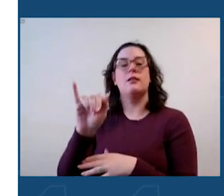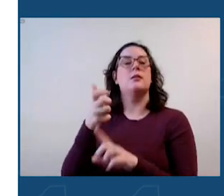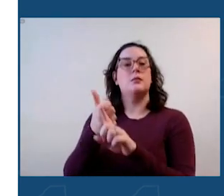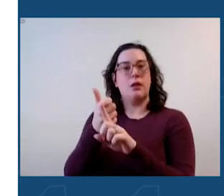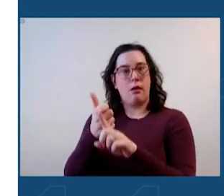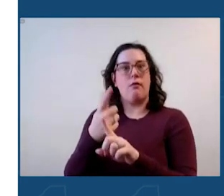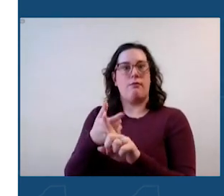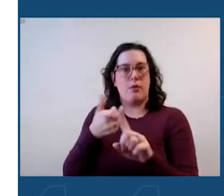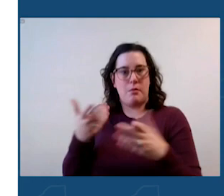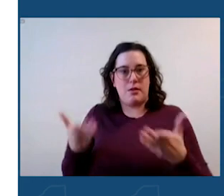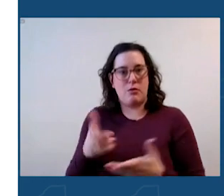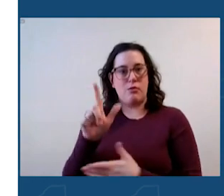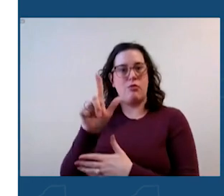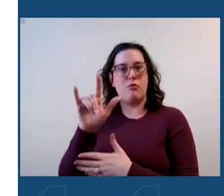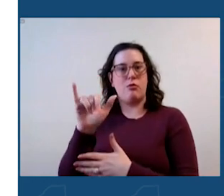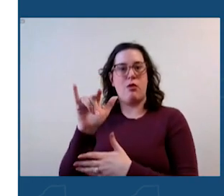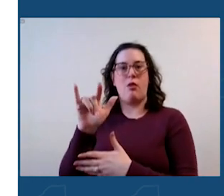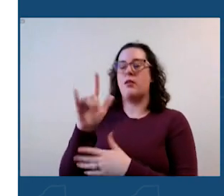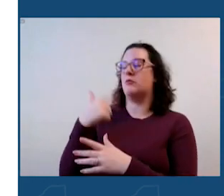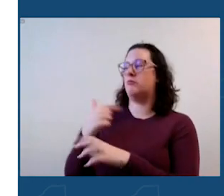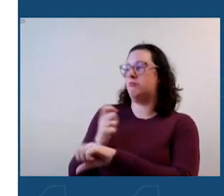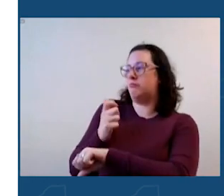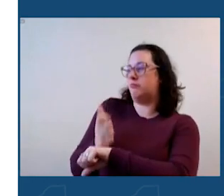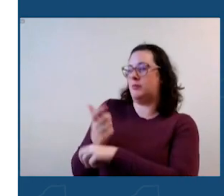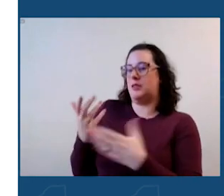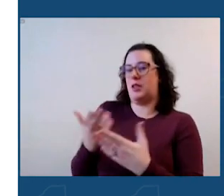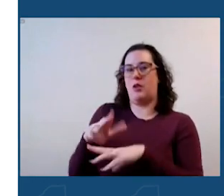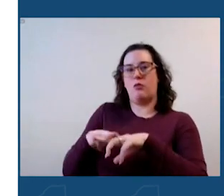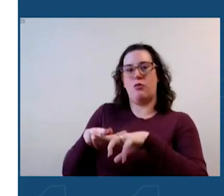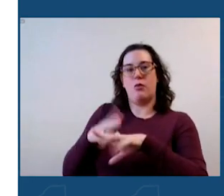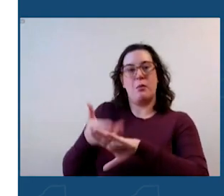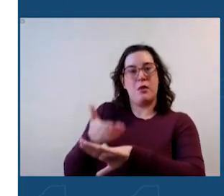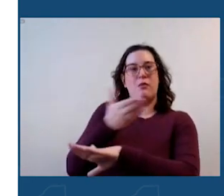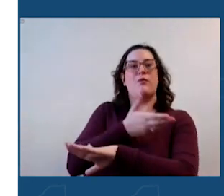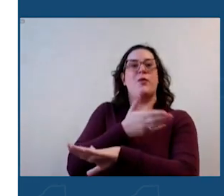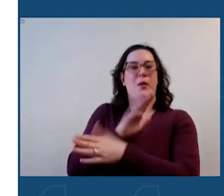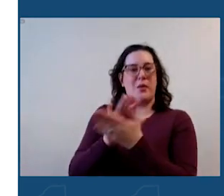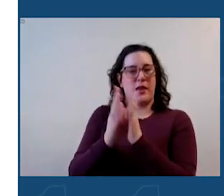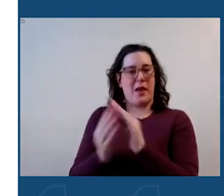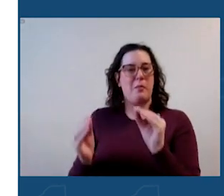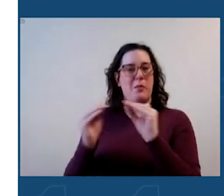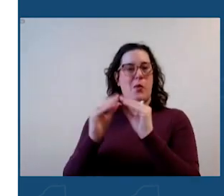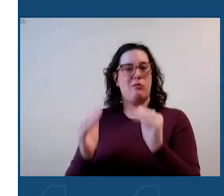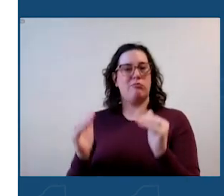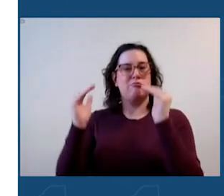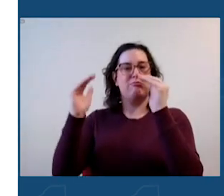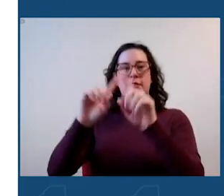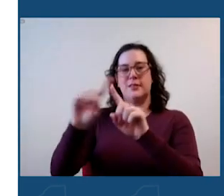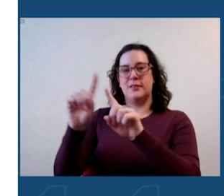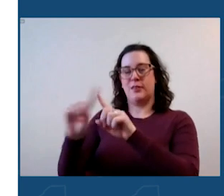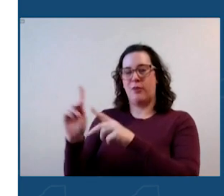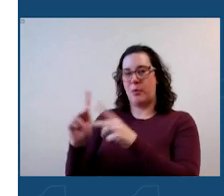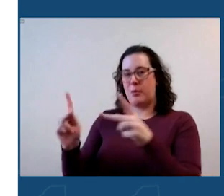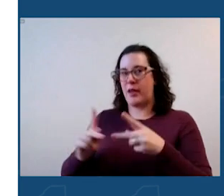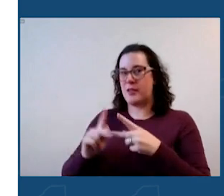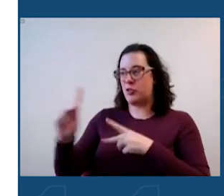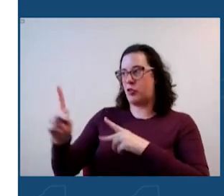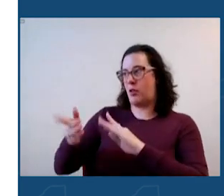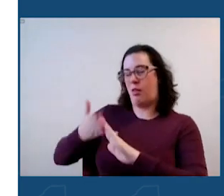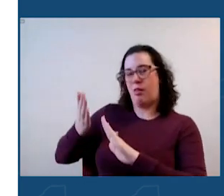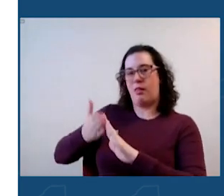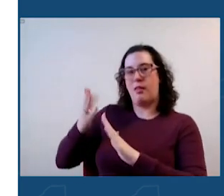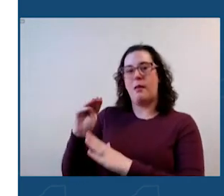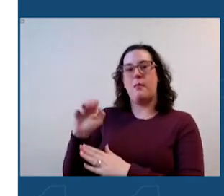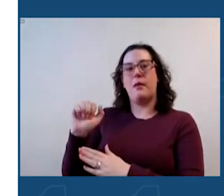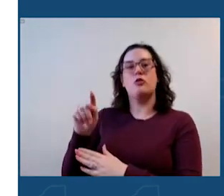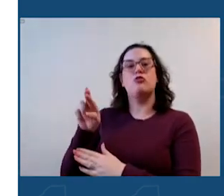played senior roles at the Long Island Railroad before she went on to play senior roles at the whole MTA and to run Metro North, to step